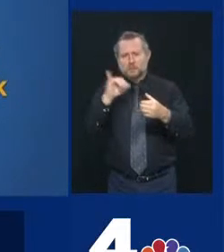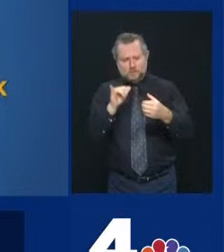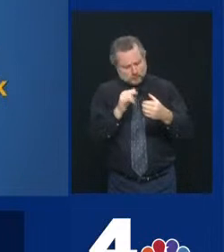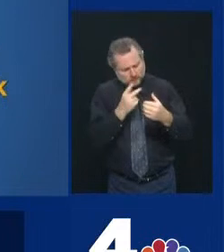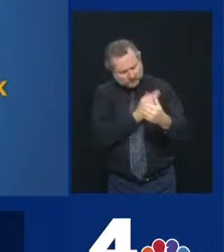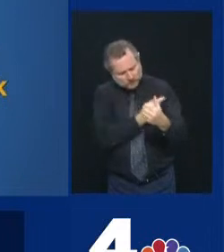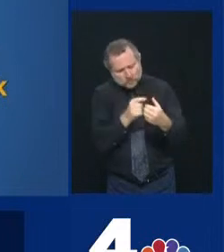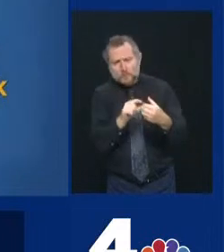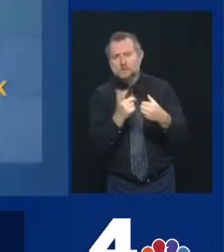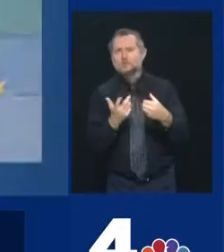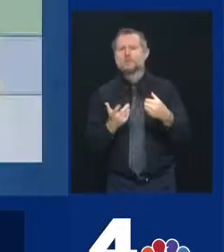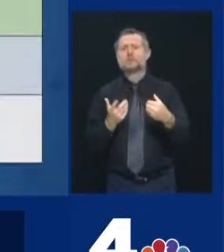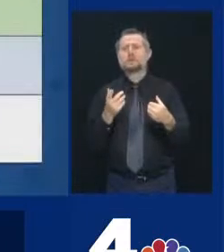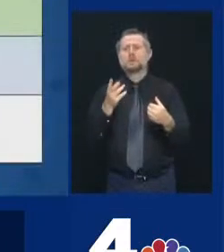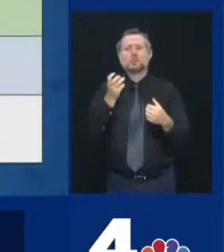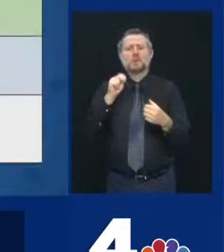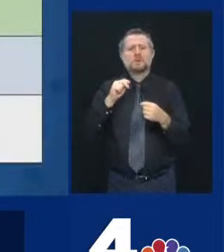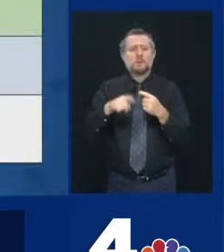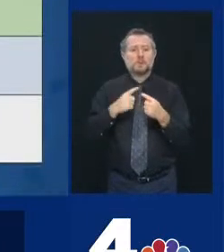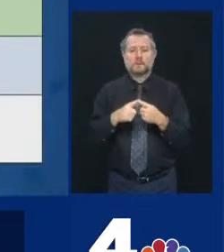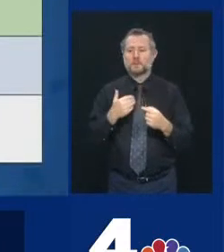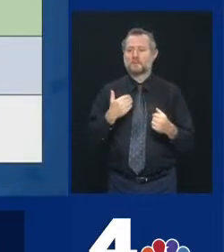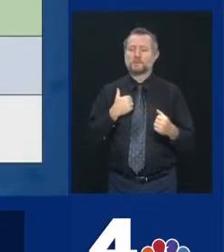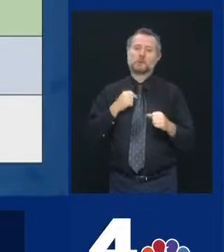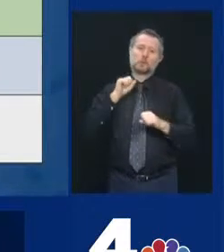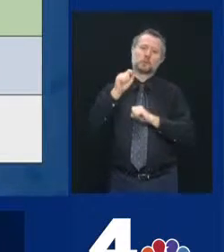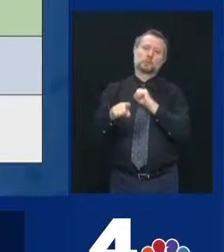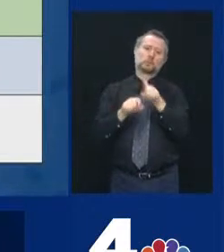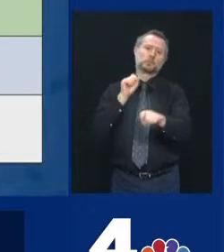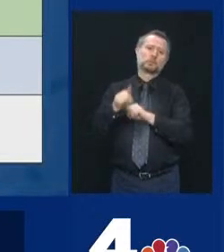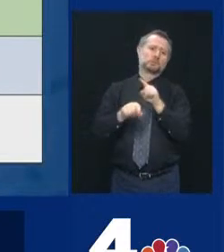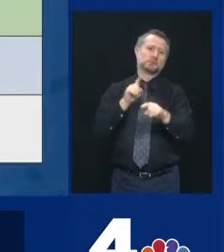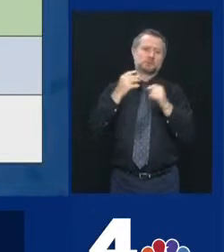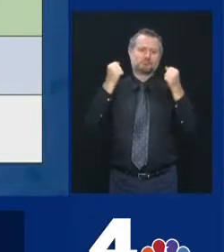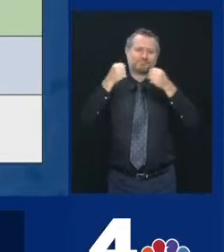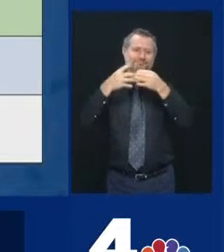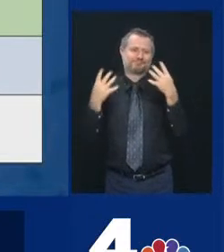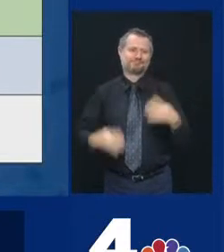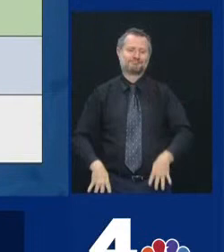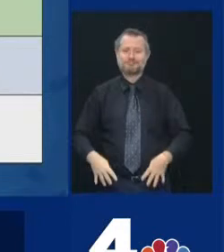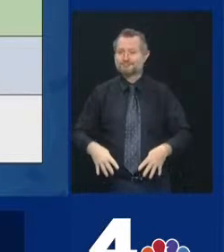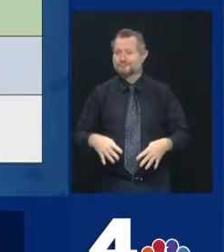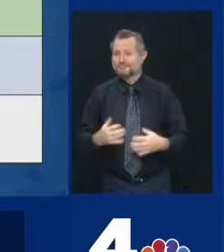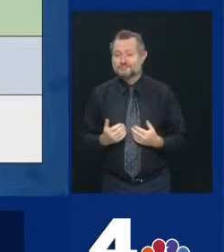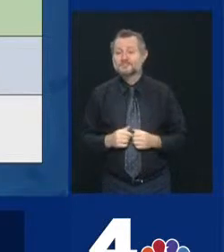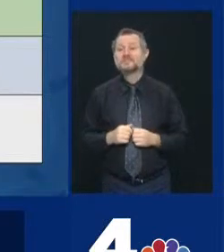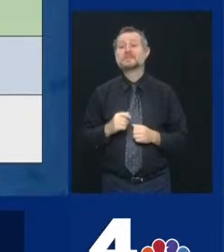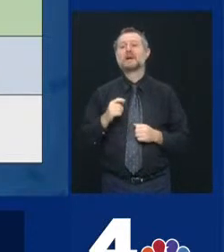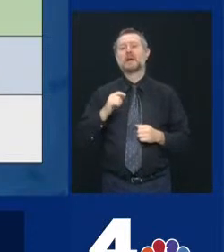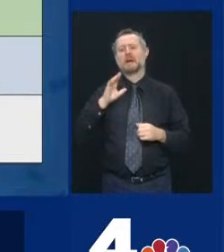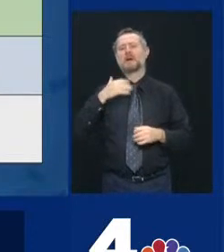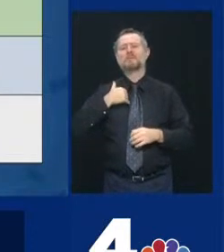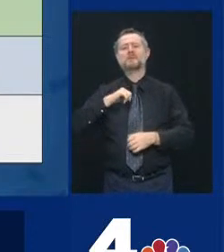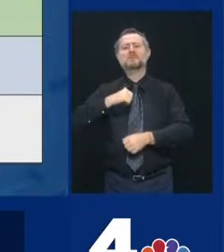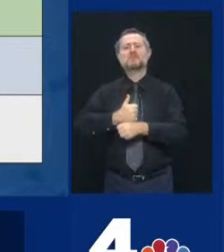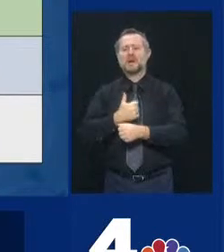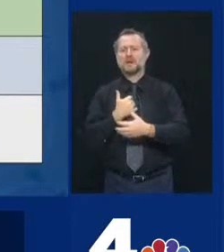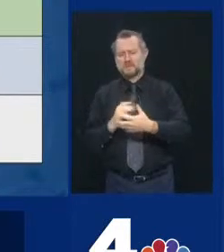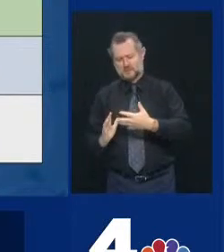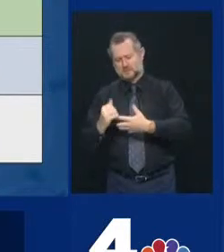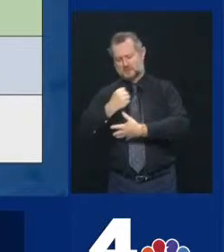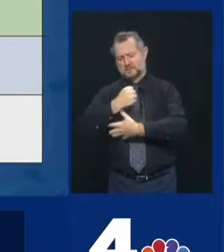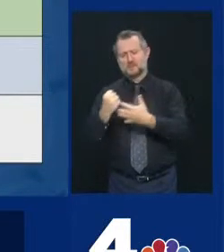to get it. So this is all preliminary. But we would prioritize the vaccinations.